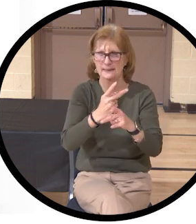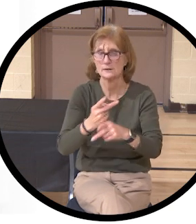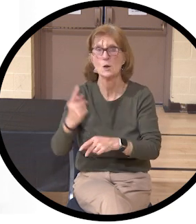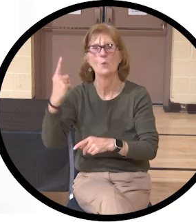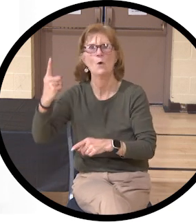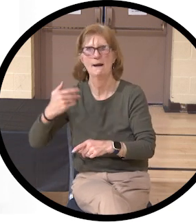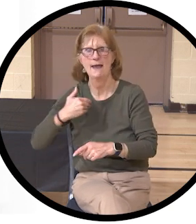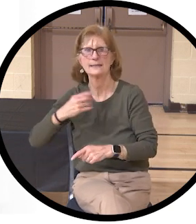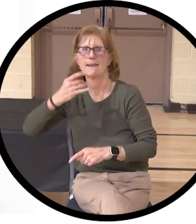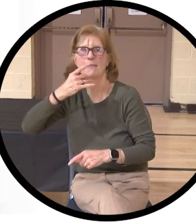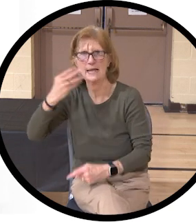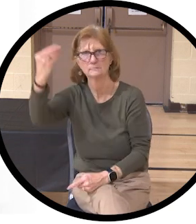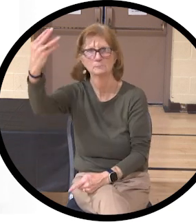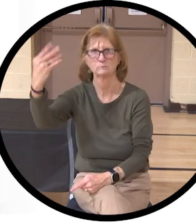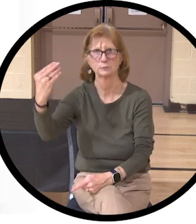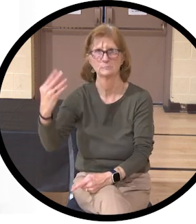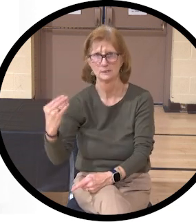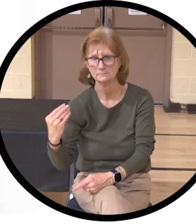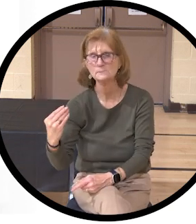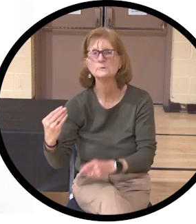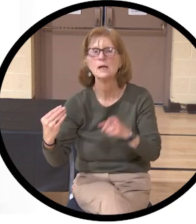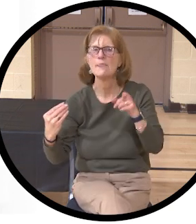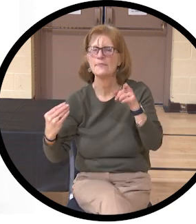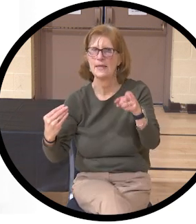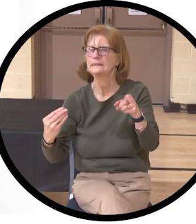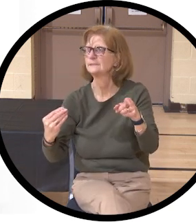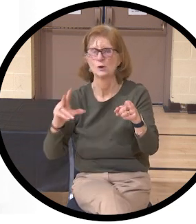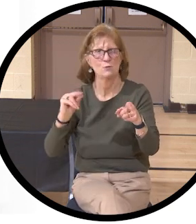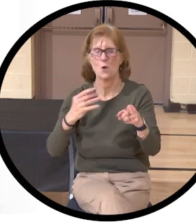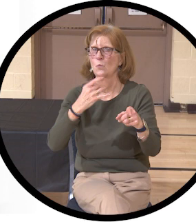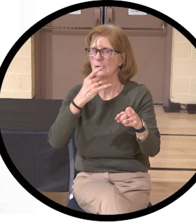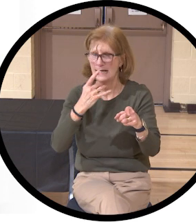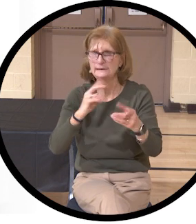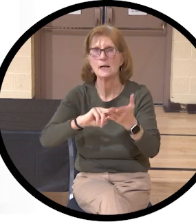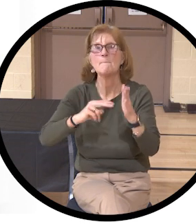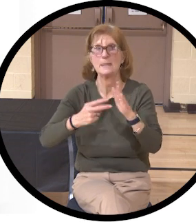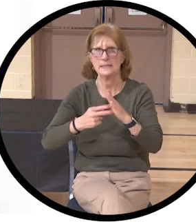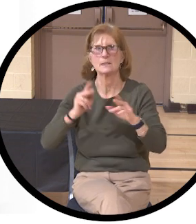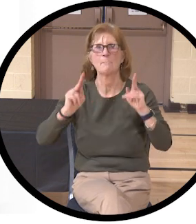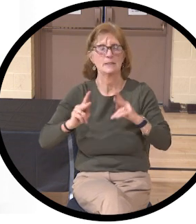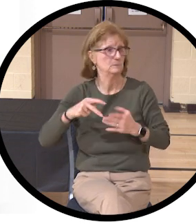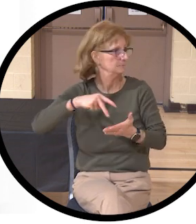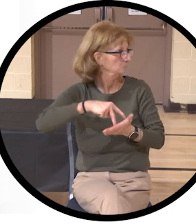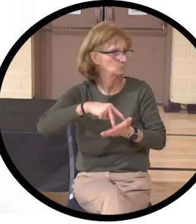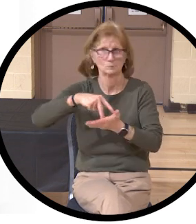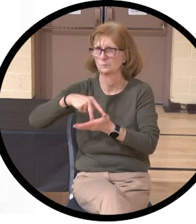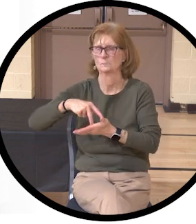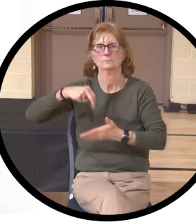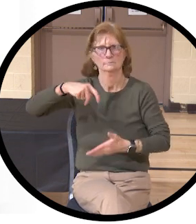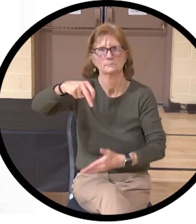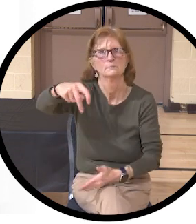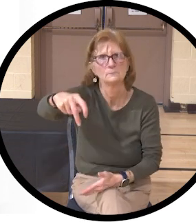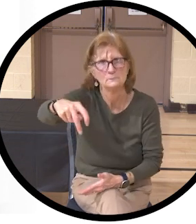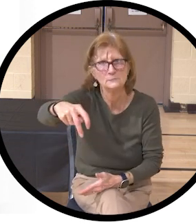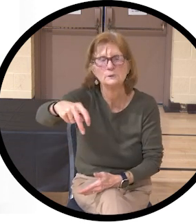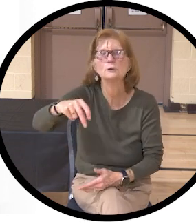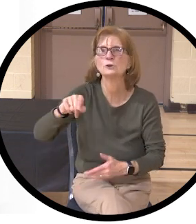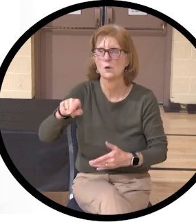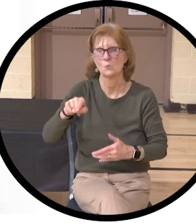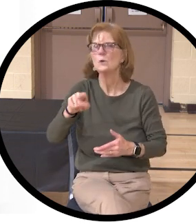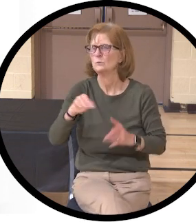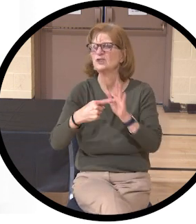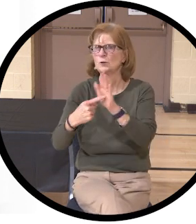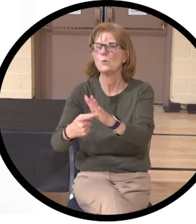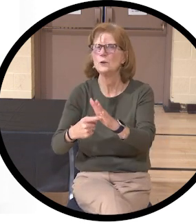have a moment of refuge, and then continue crossing the intersection. So we're proposing these at many of the intersections on Stanton, as you'll